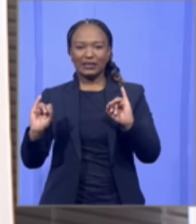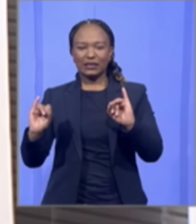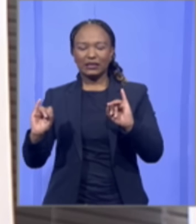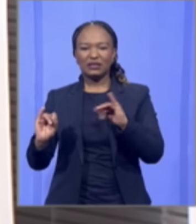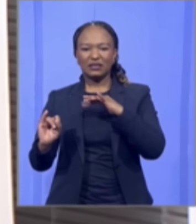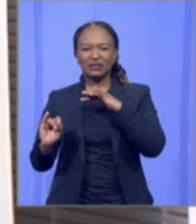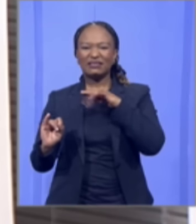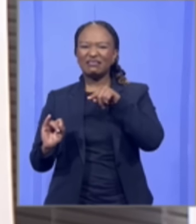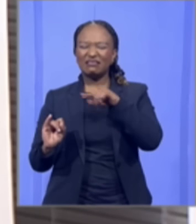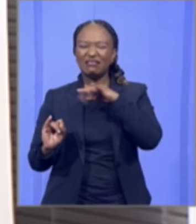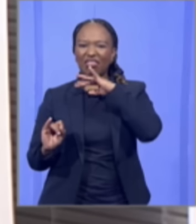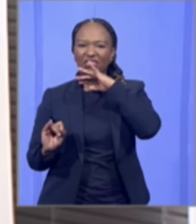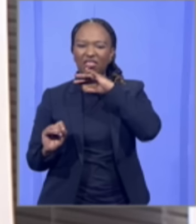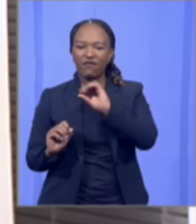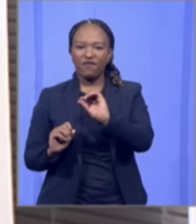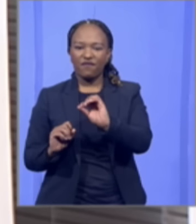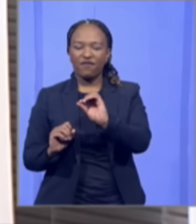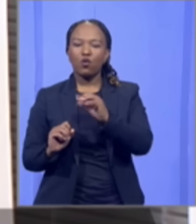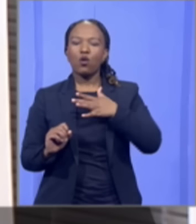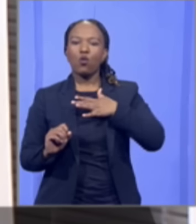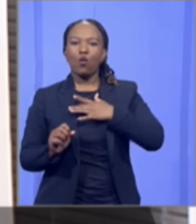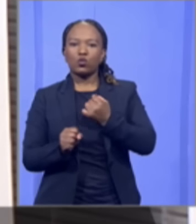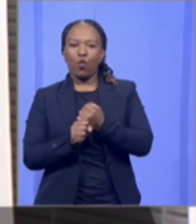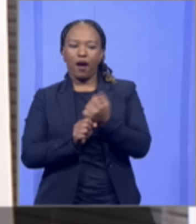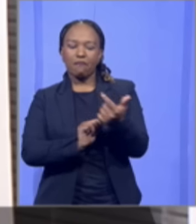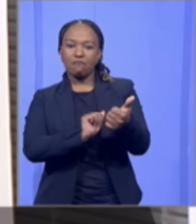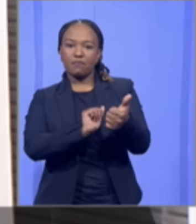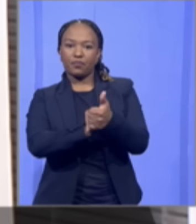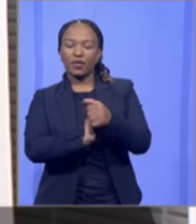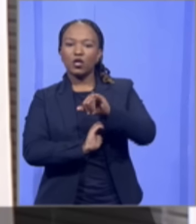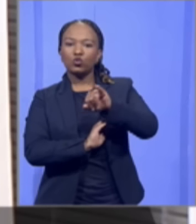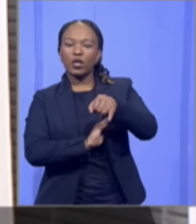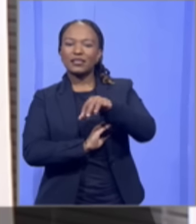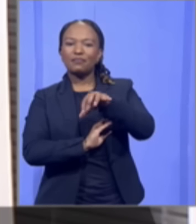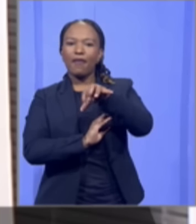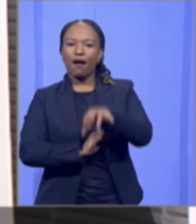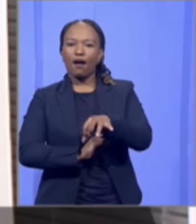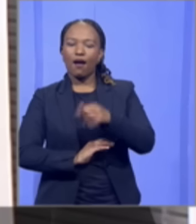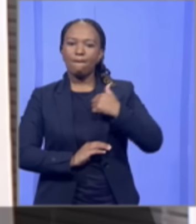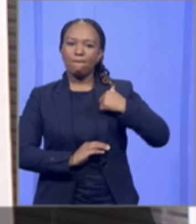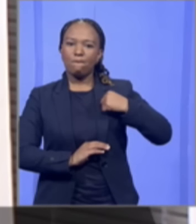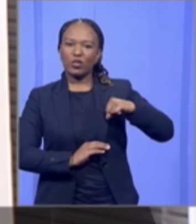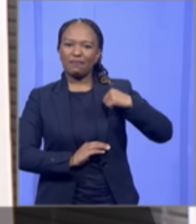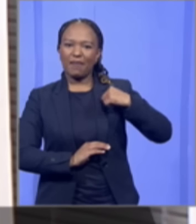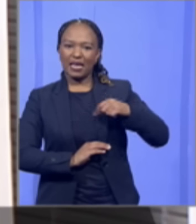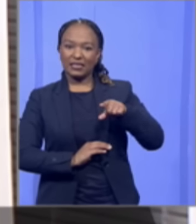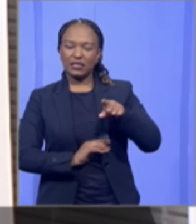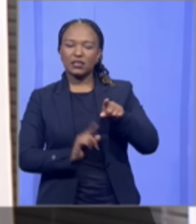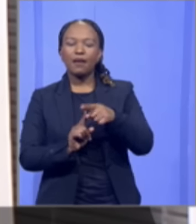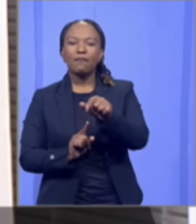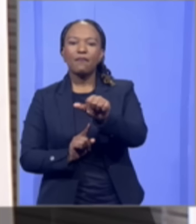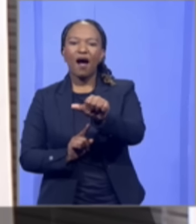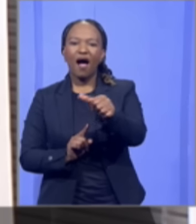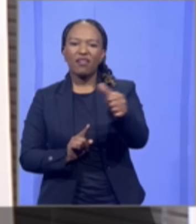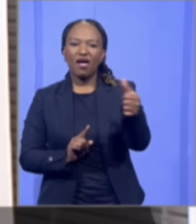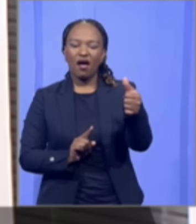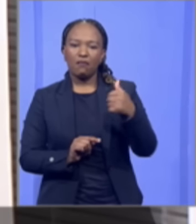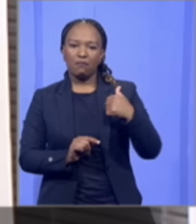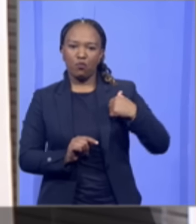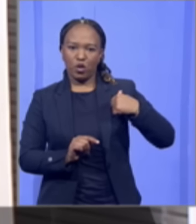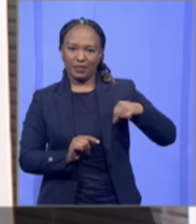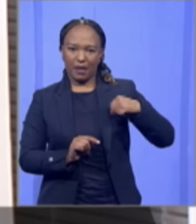into strategic partnership with the Johannesburg municipality and other municipalities that have strategic CBDs in their